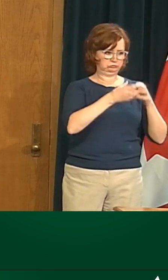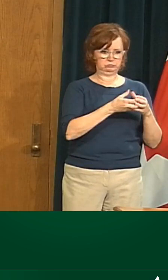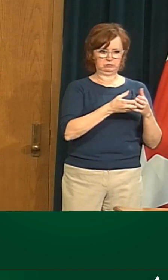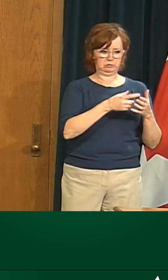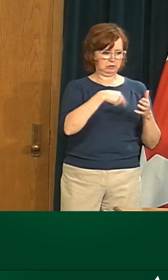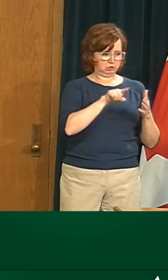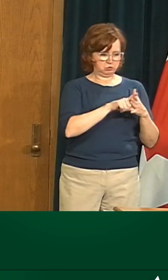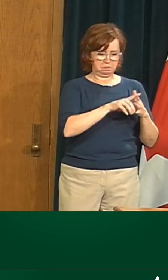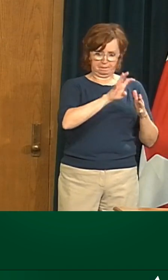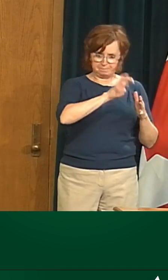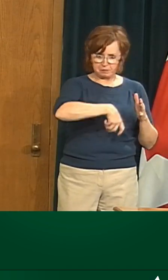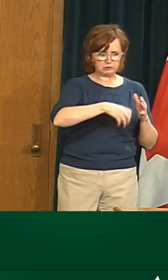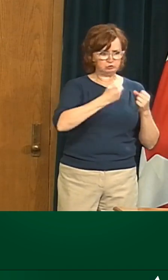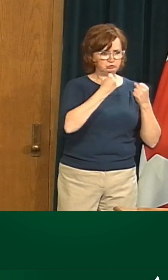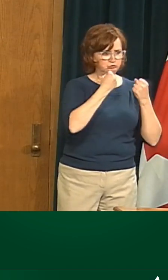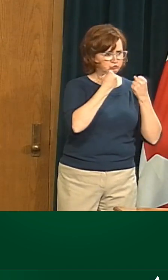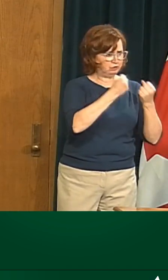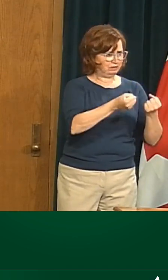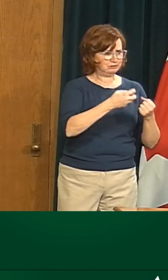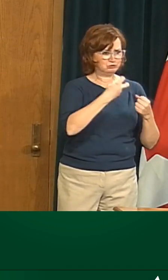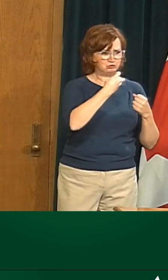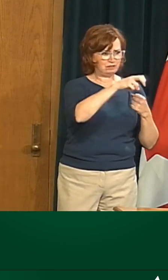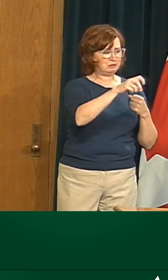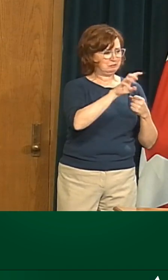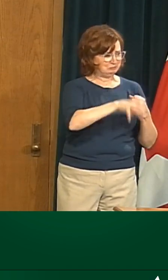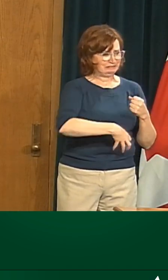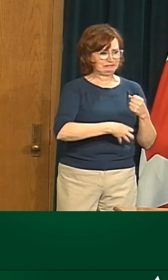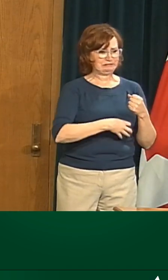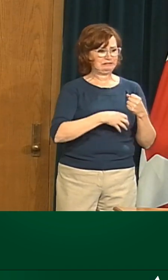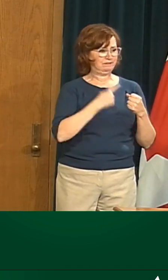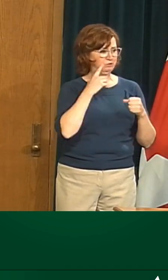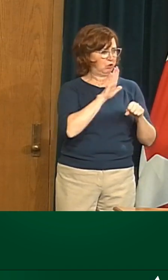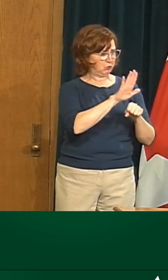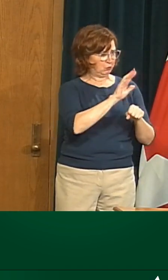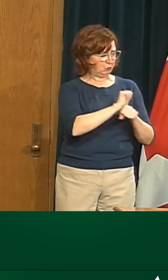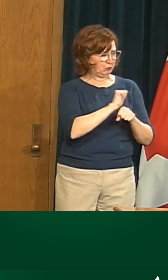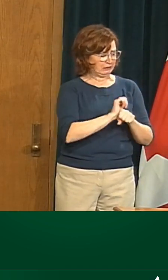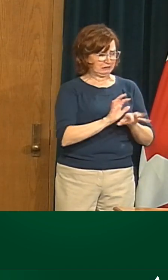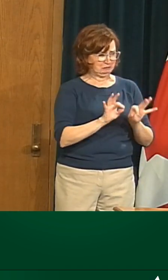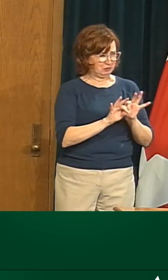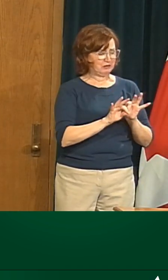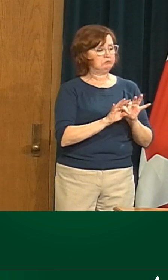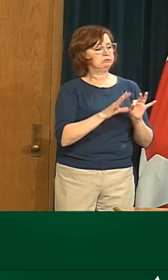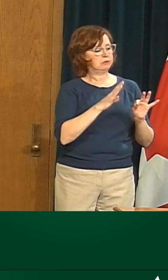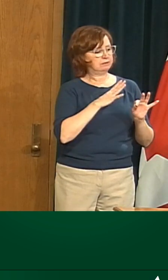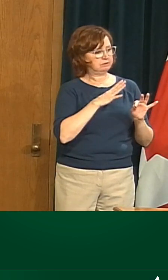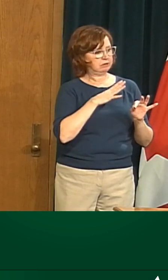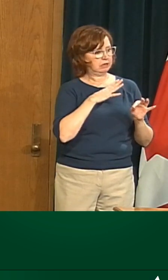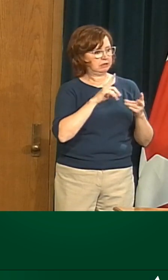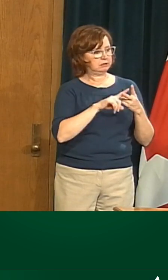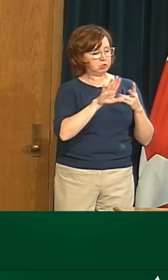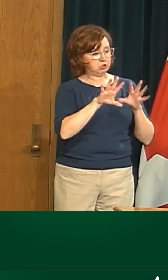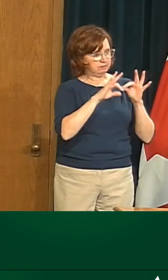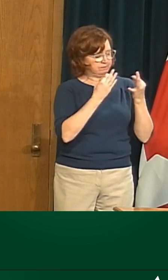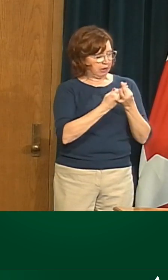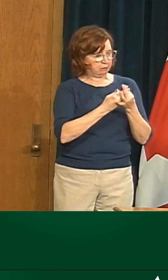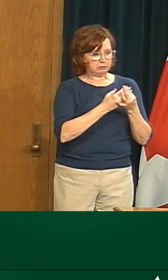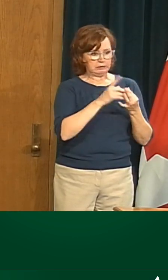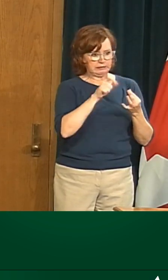that really does need to be supported in a safe manner. So from that perspective, I think it's less a matter